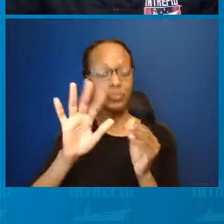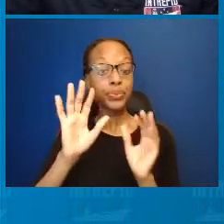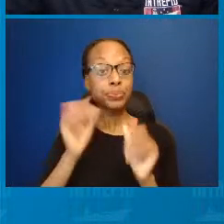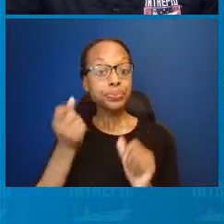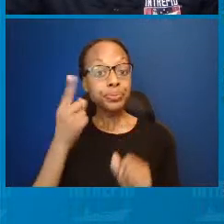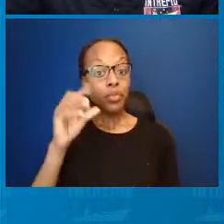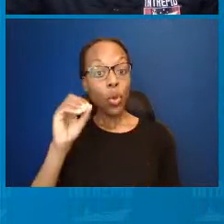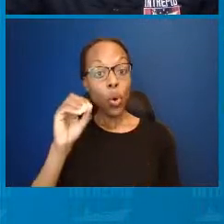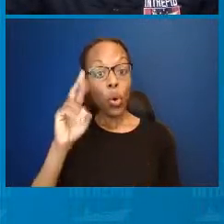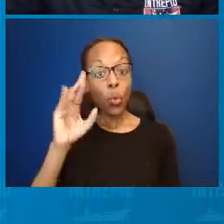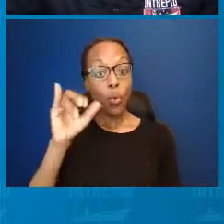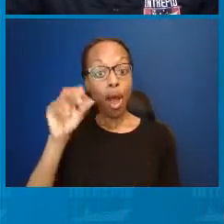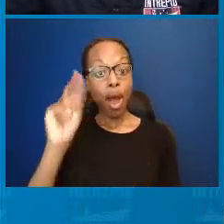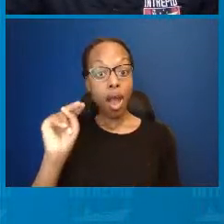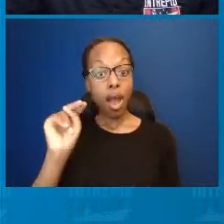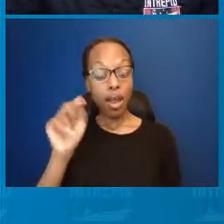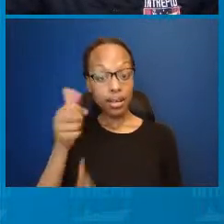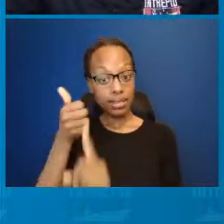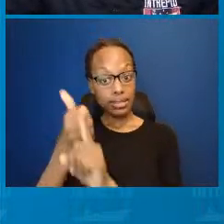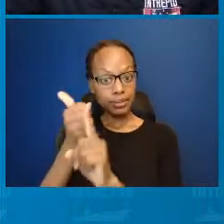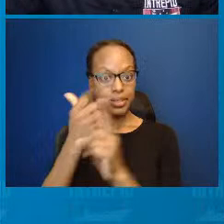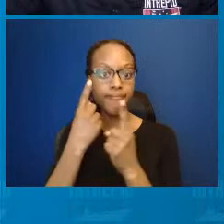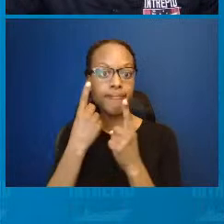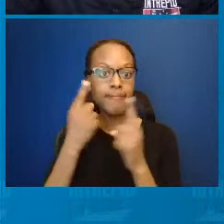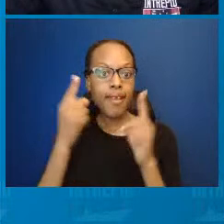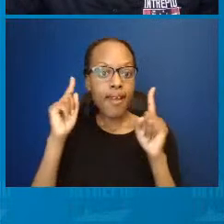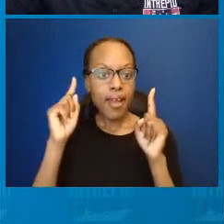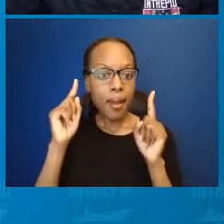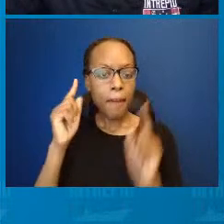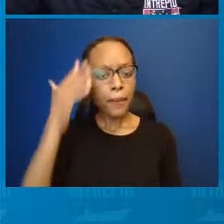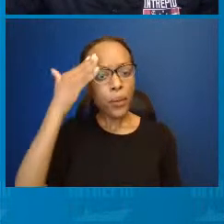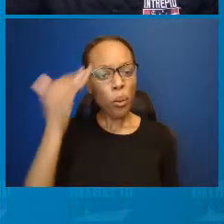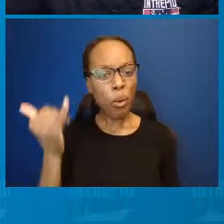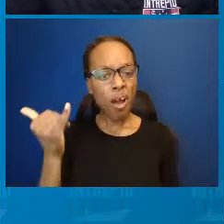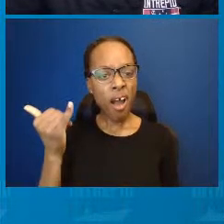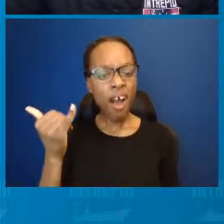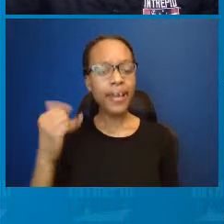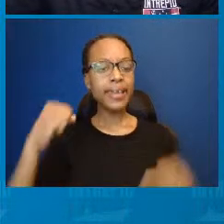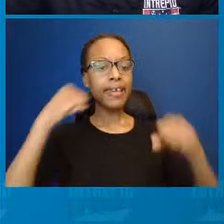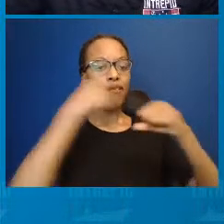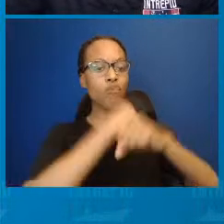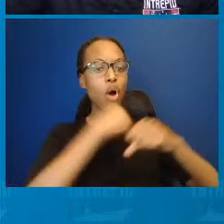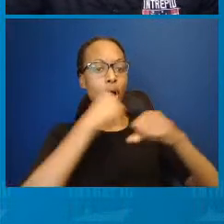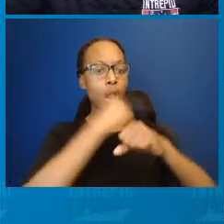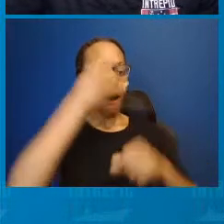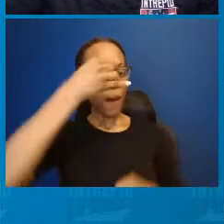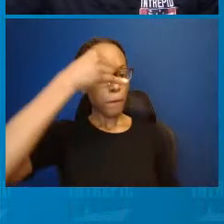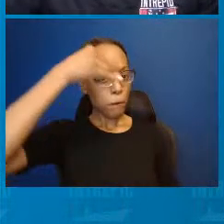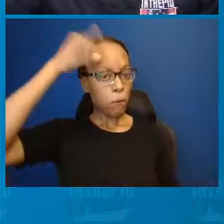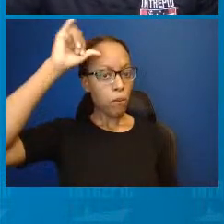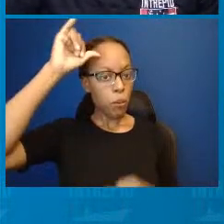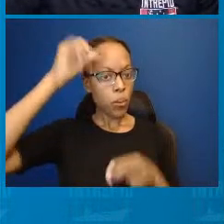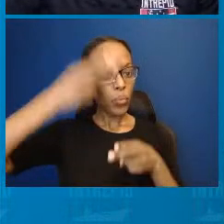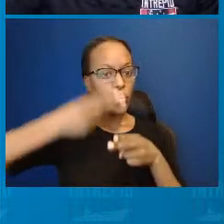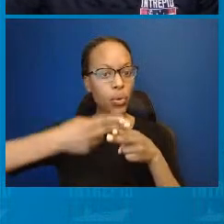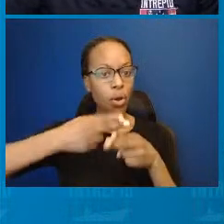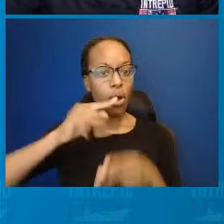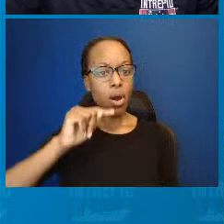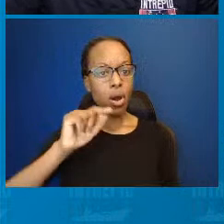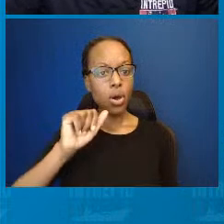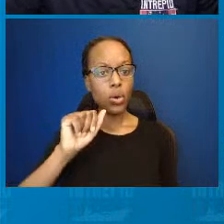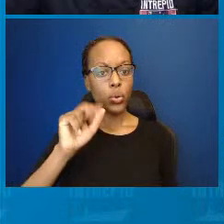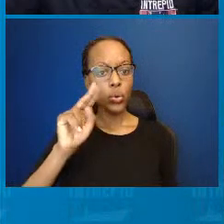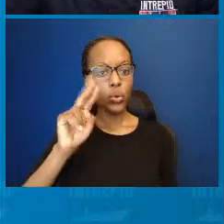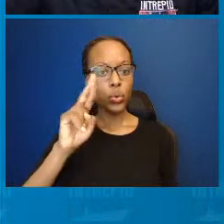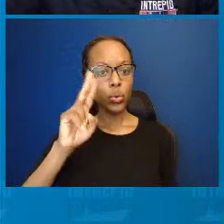famous for battling Taurus the bull, right? And that's actually who's right over